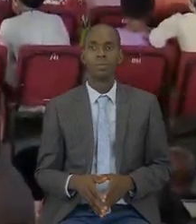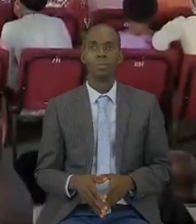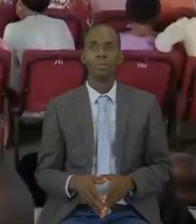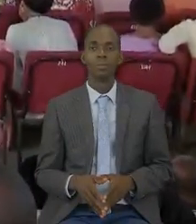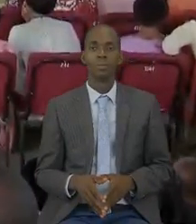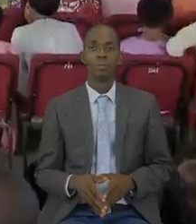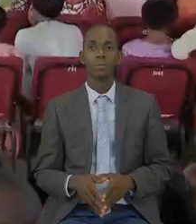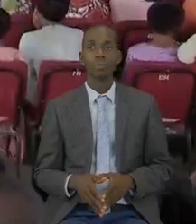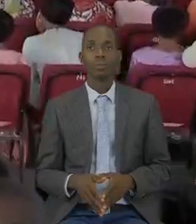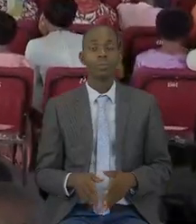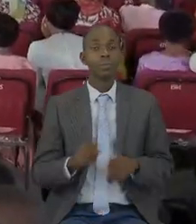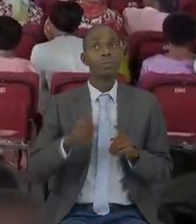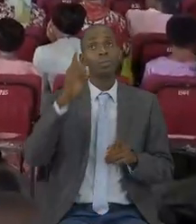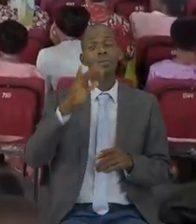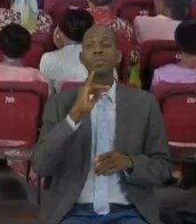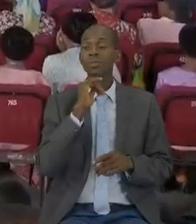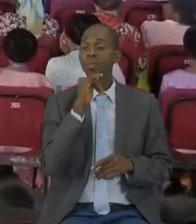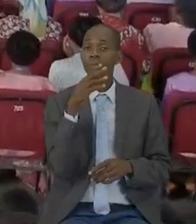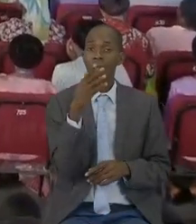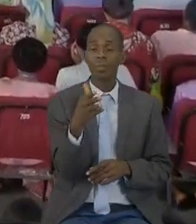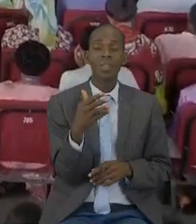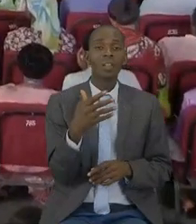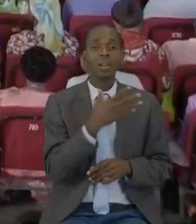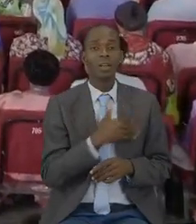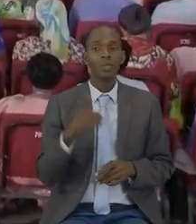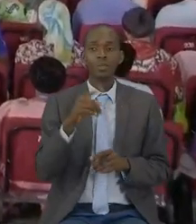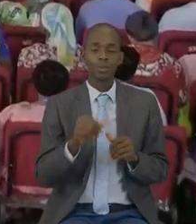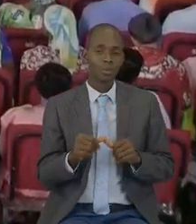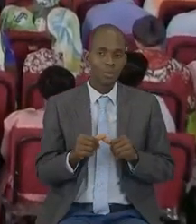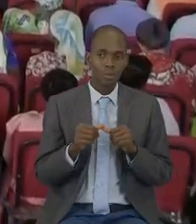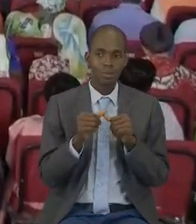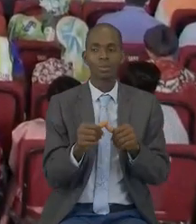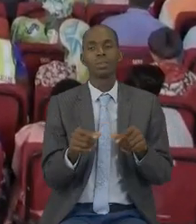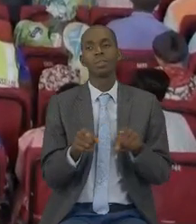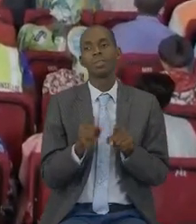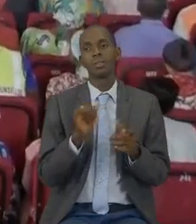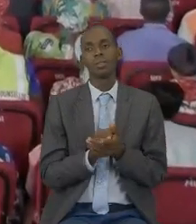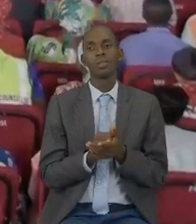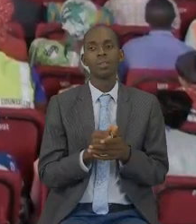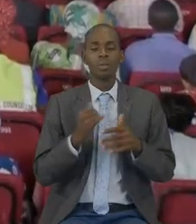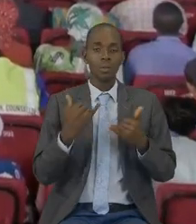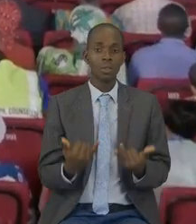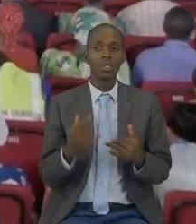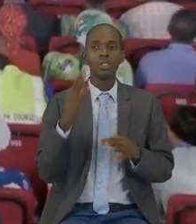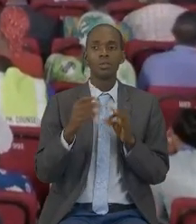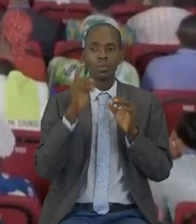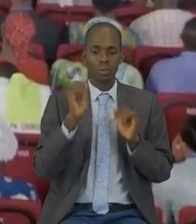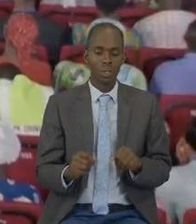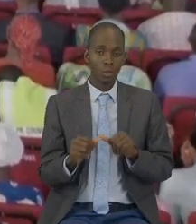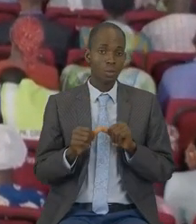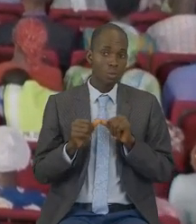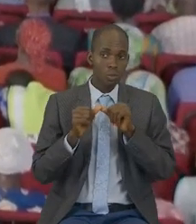you're just there, and you carry on like that. Now, if you can carry on